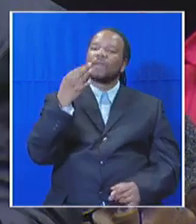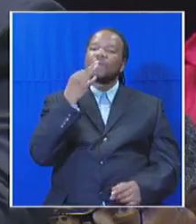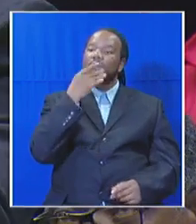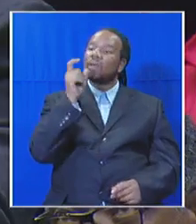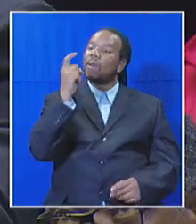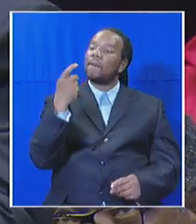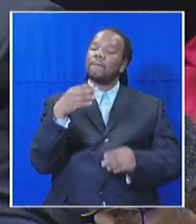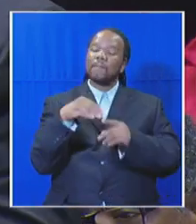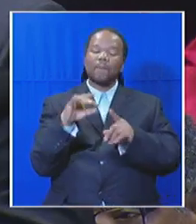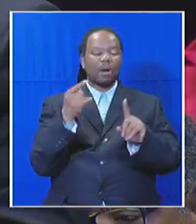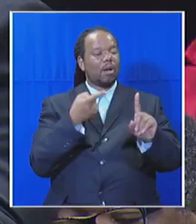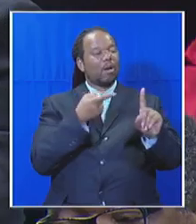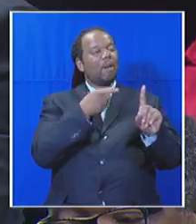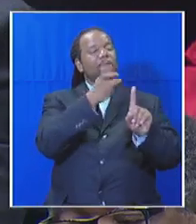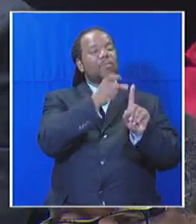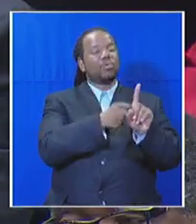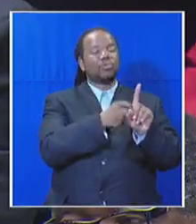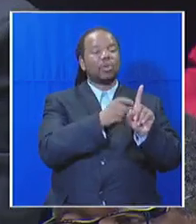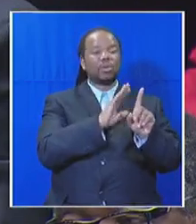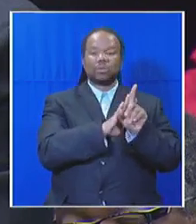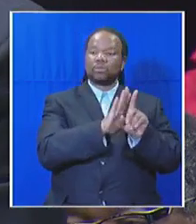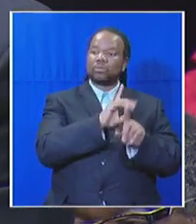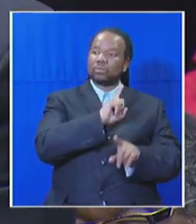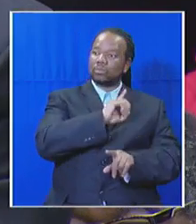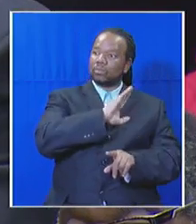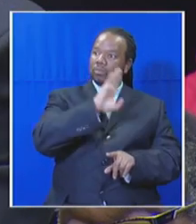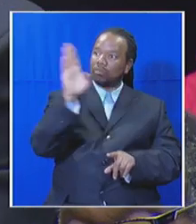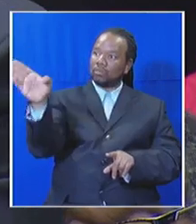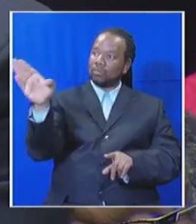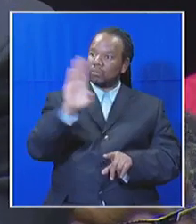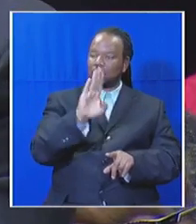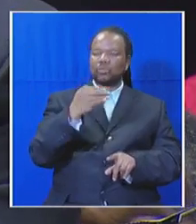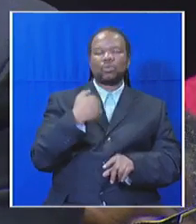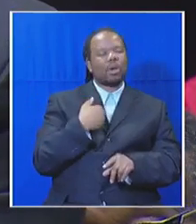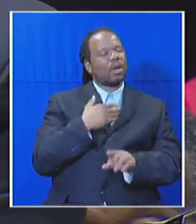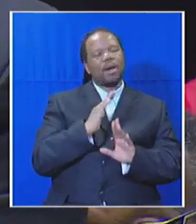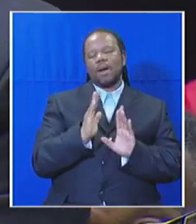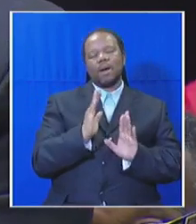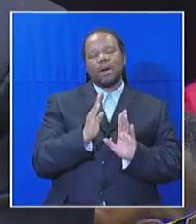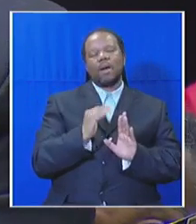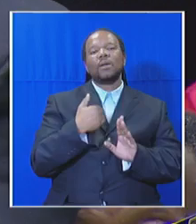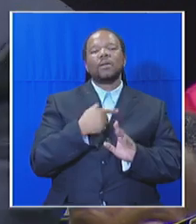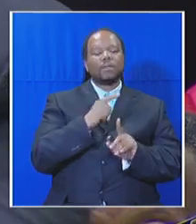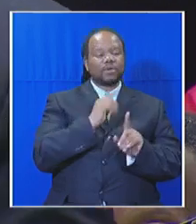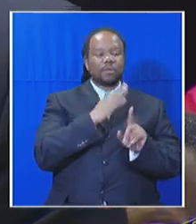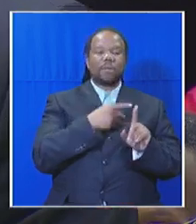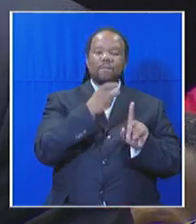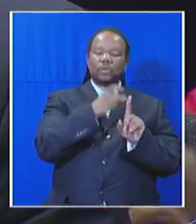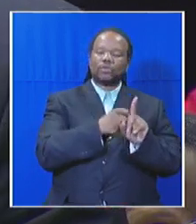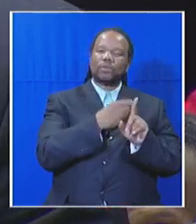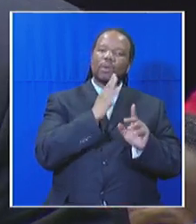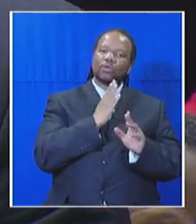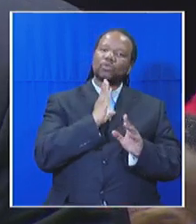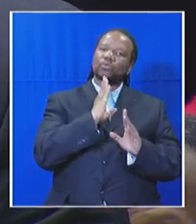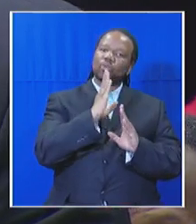directly and he must speak to us through you. It's a simple thing we're asking you to tell the President so that the President doesn't